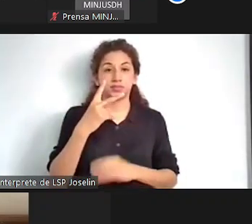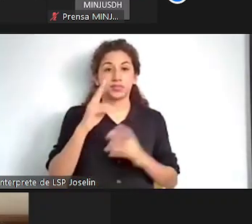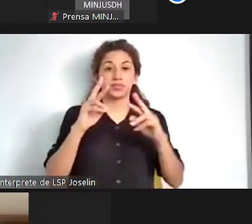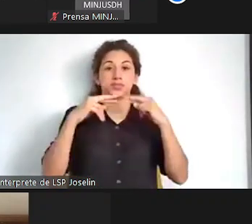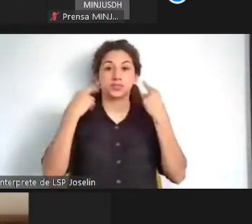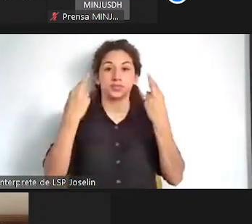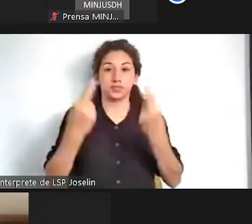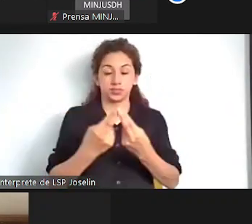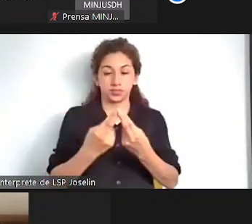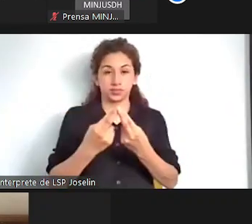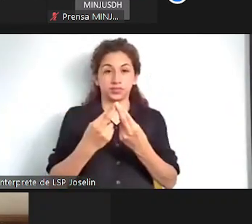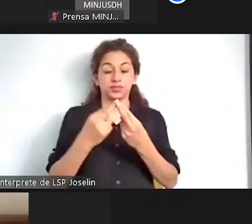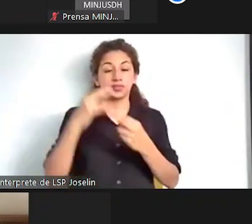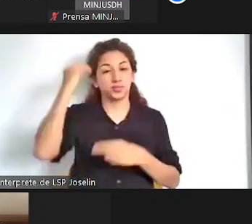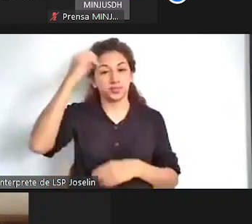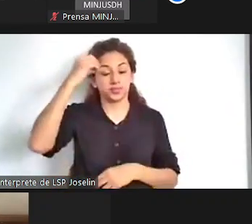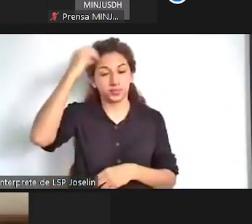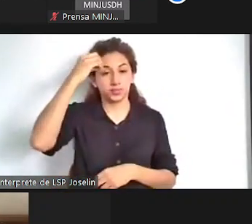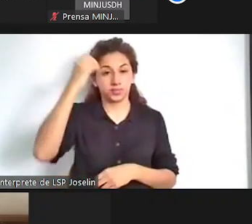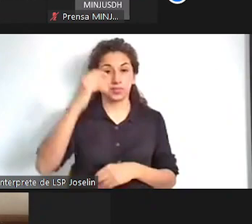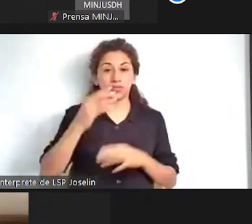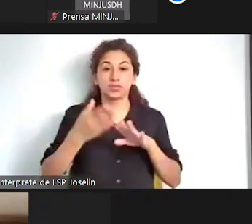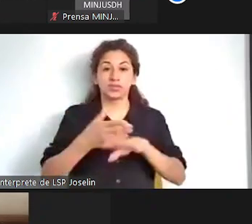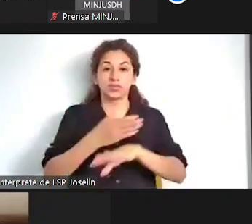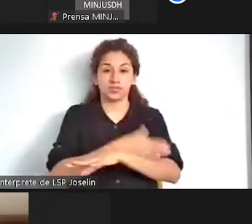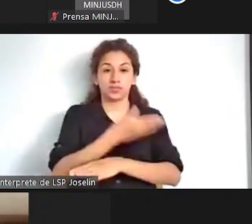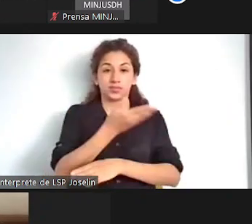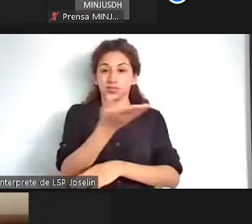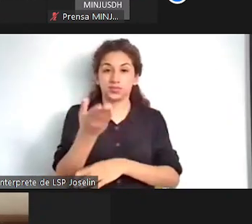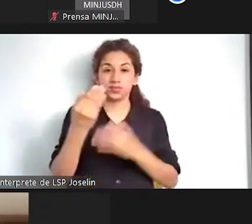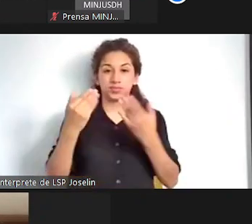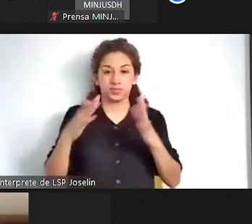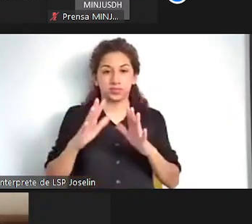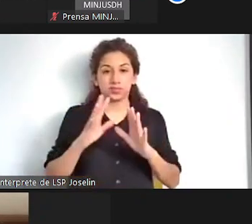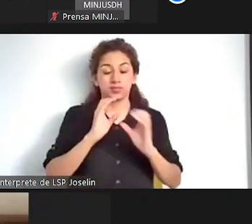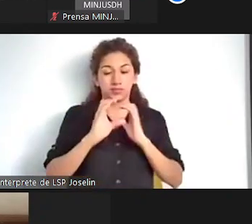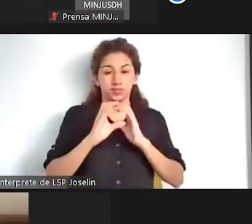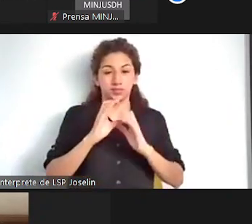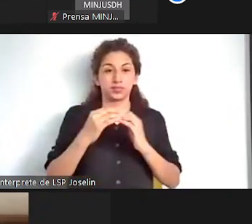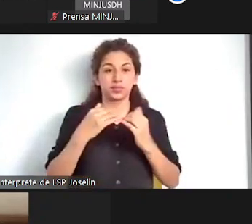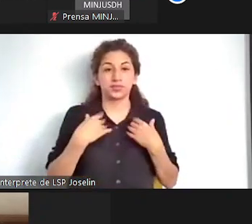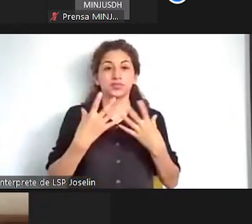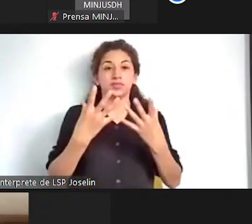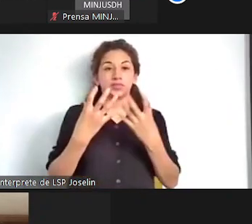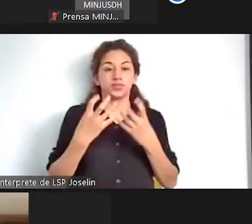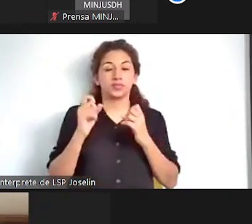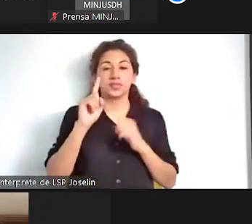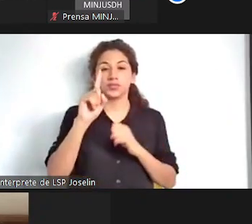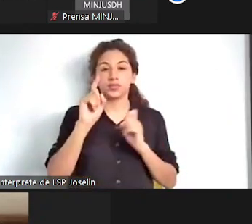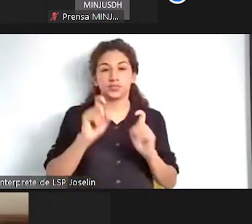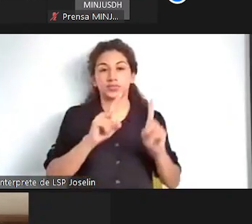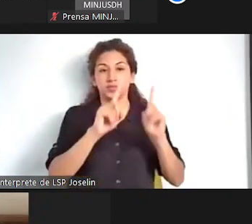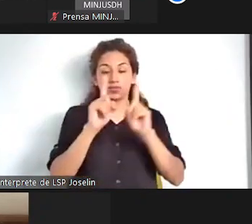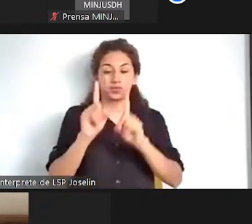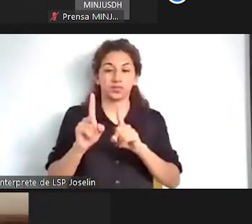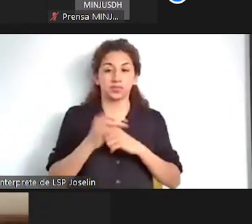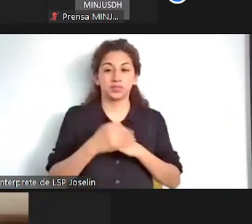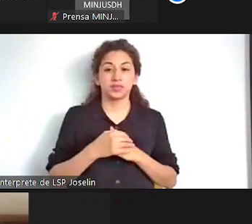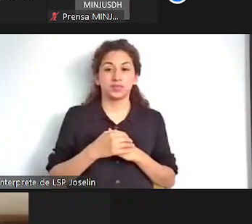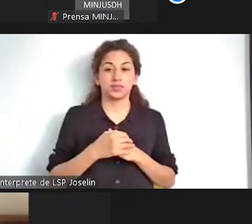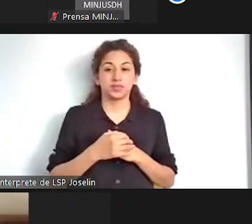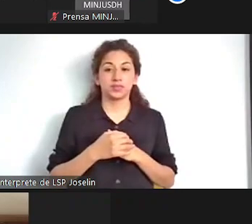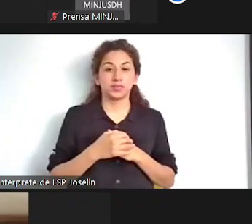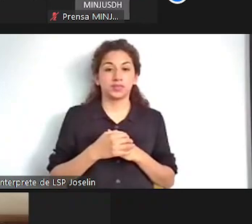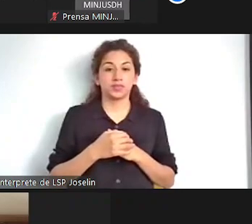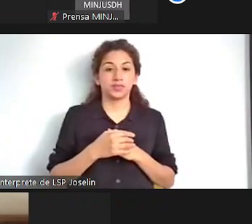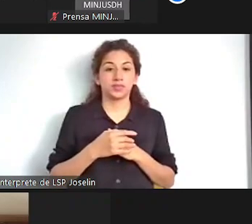round in the context of what has already been mentioned by our panel members i would like to uh place a